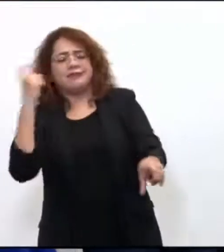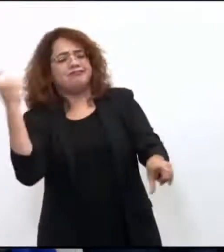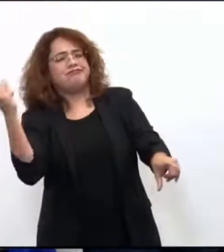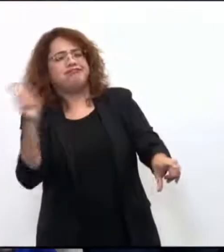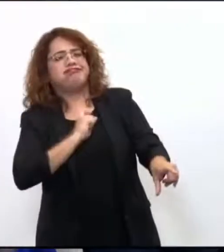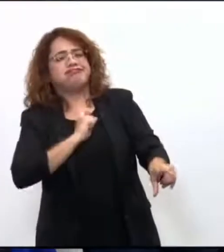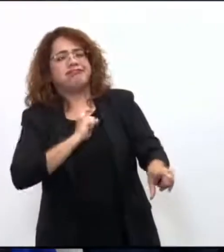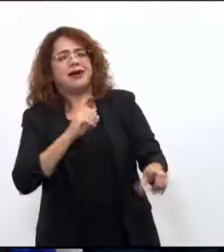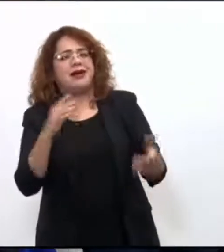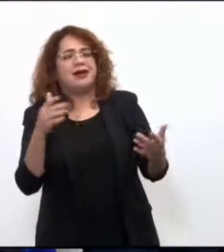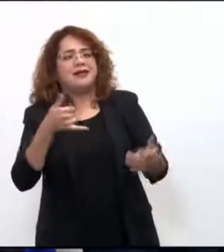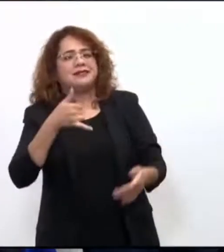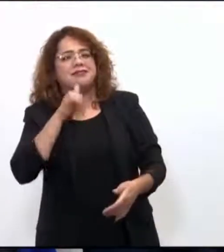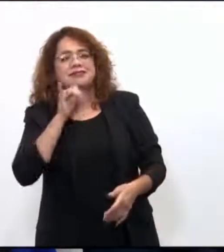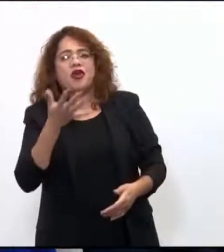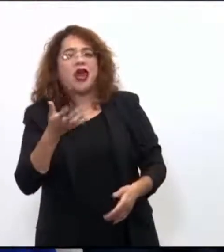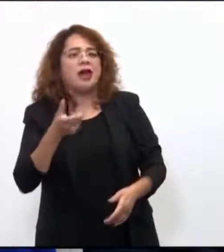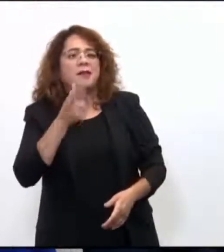types of programs